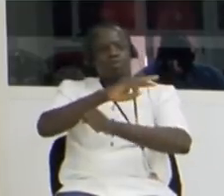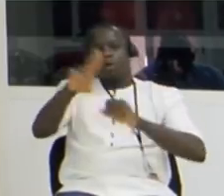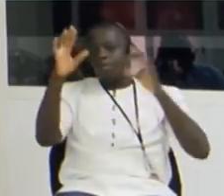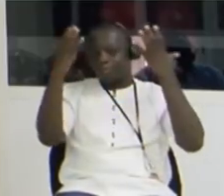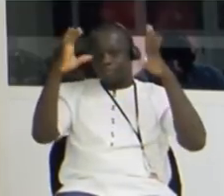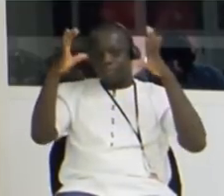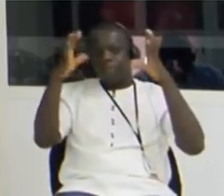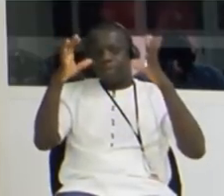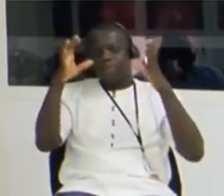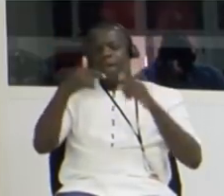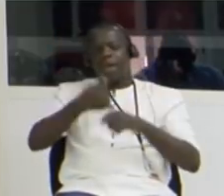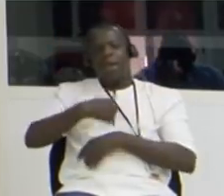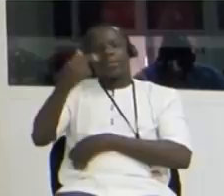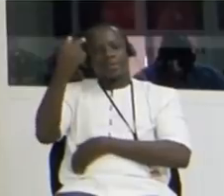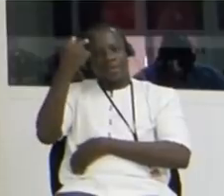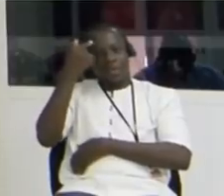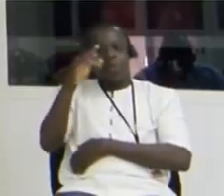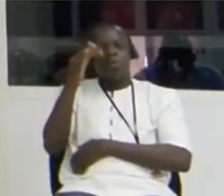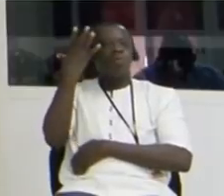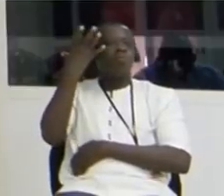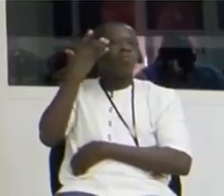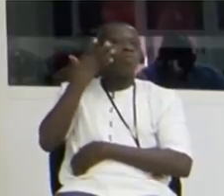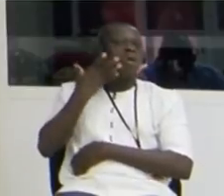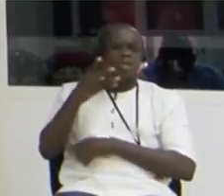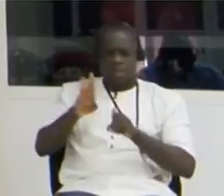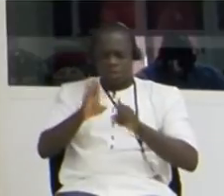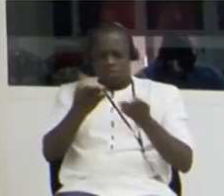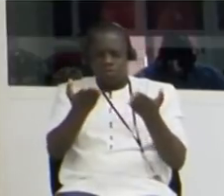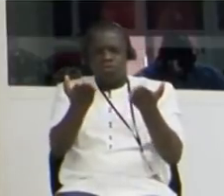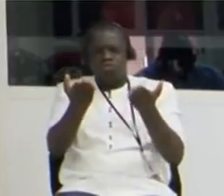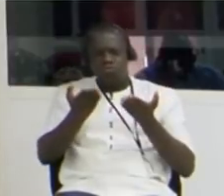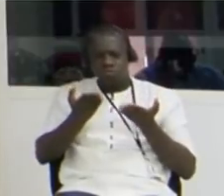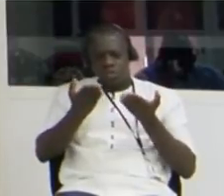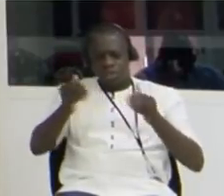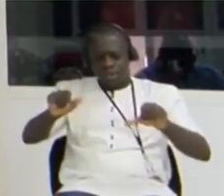was when students started,